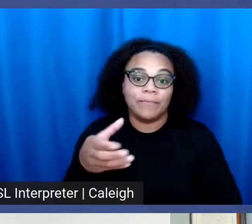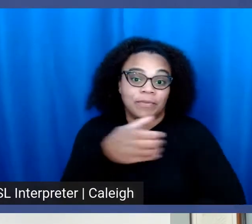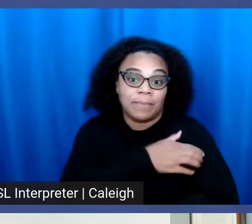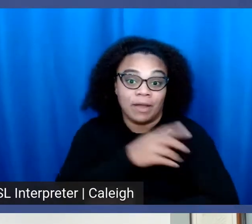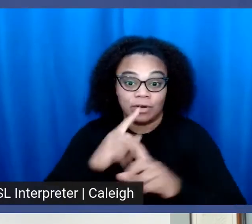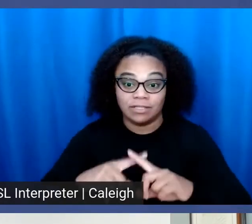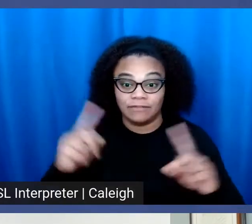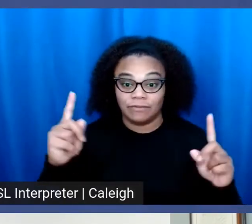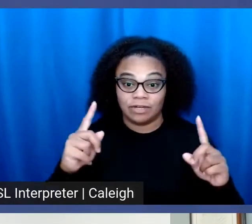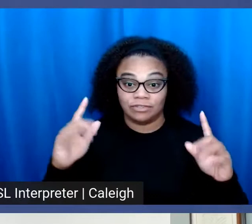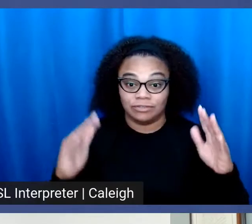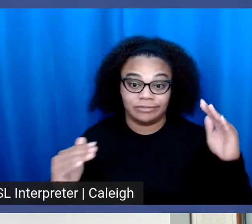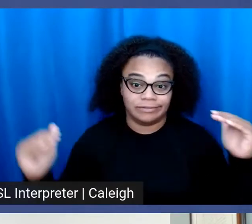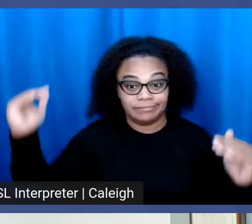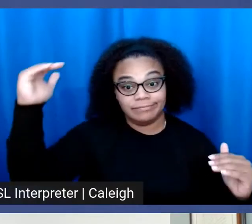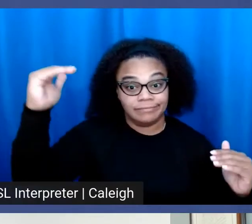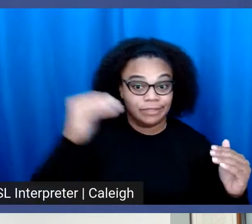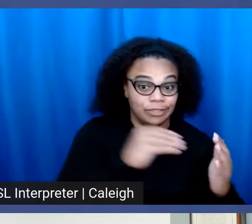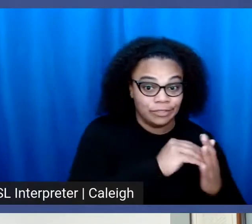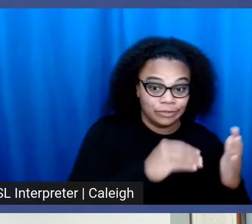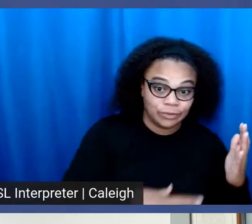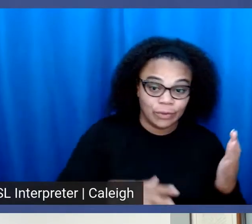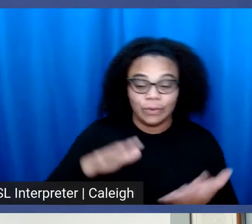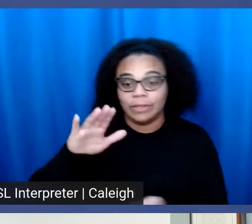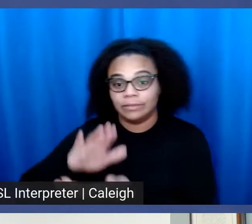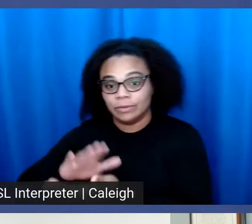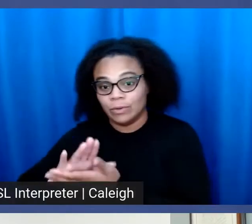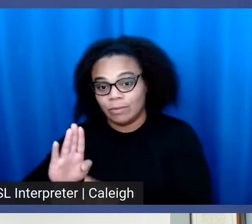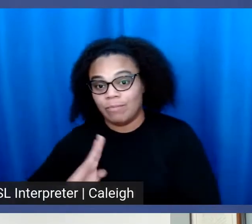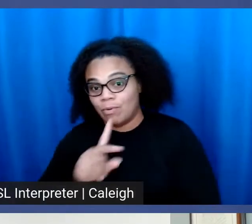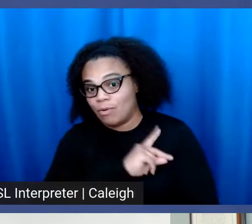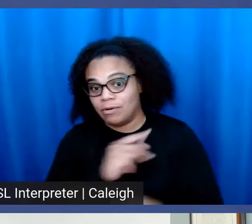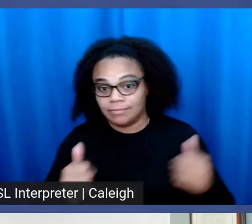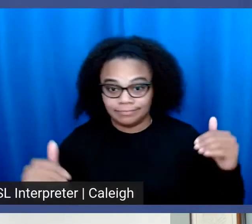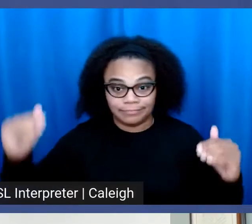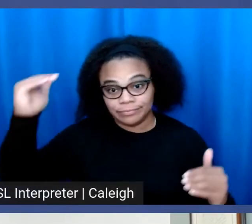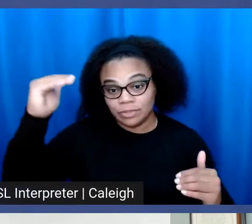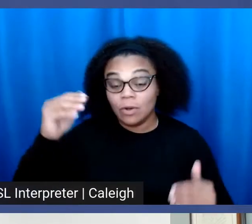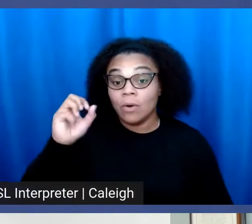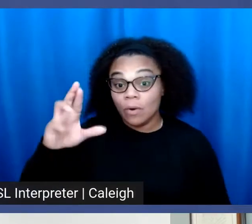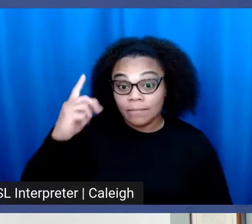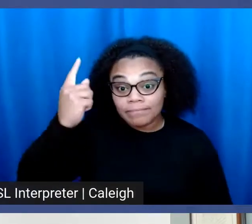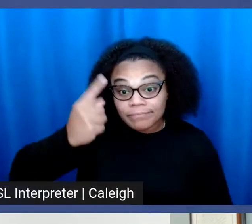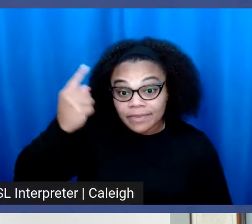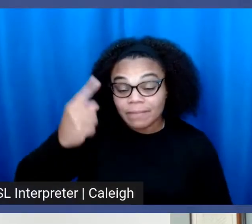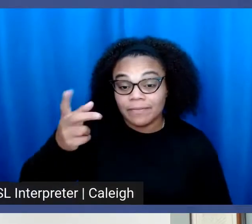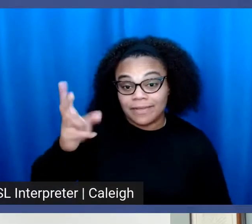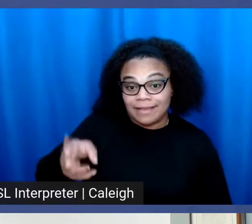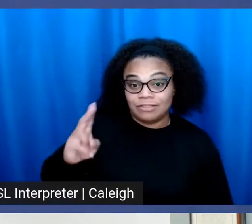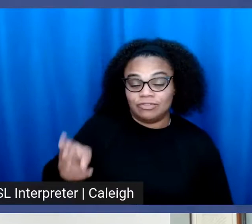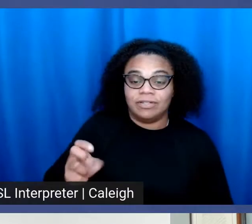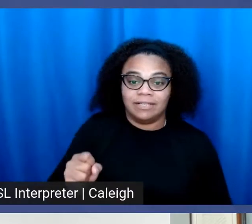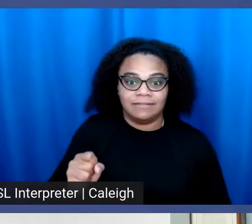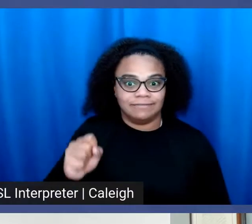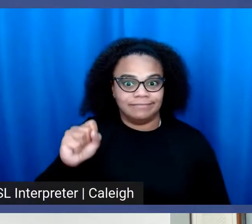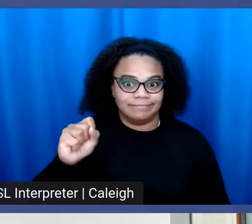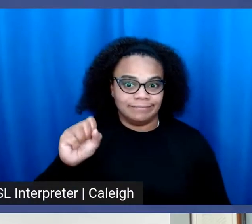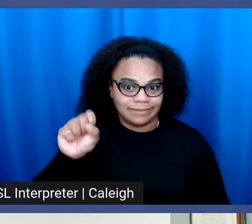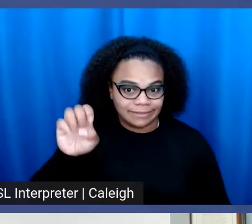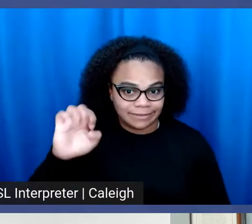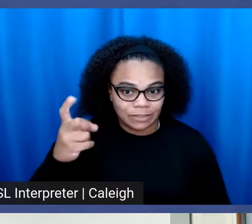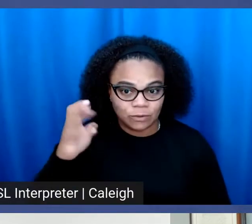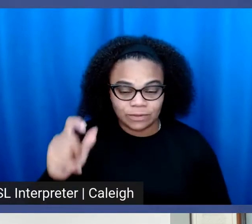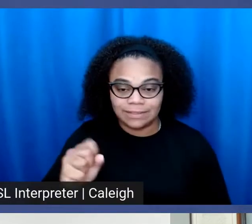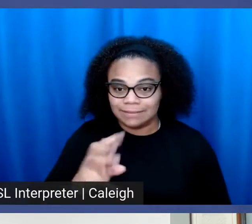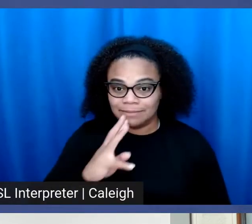school boards and so forth. So that's been a long history. Or frankly, thinking about the history of sexual speech, people whose sexual identities were criminalized